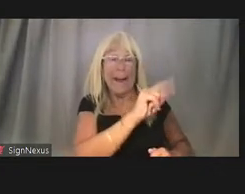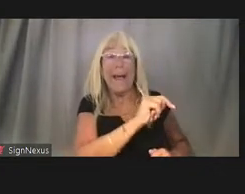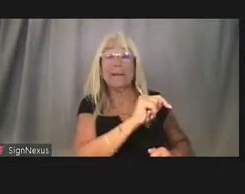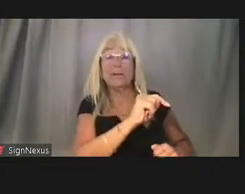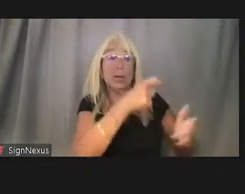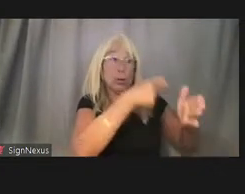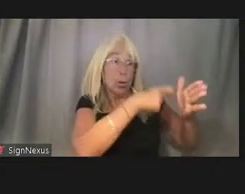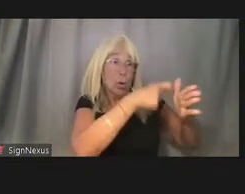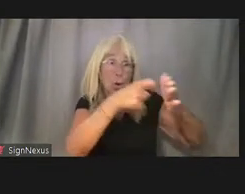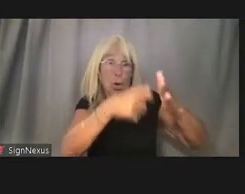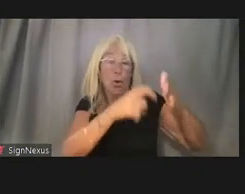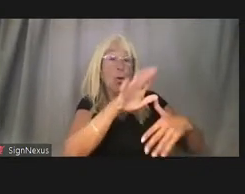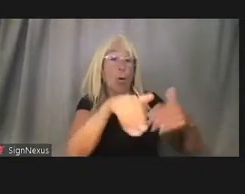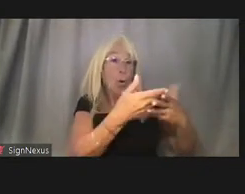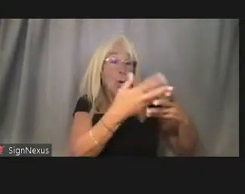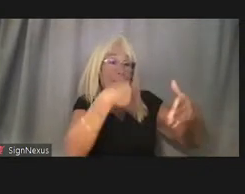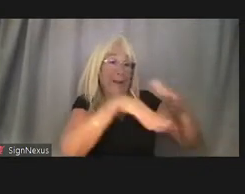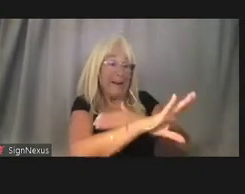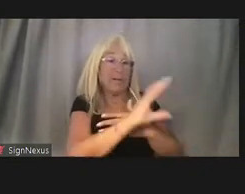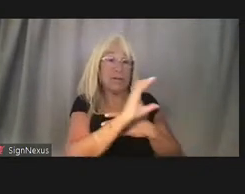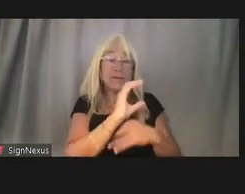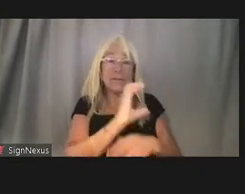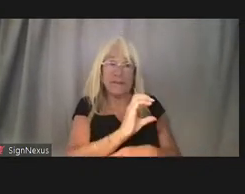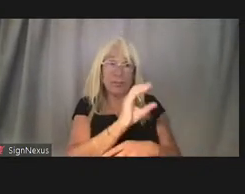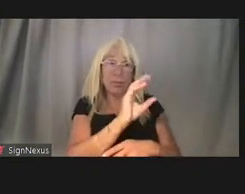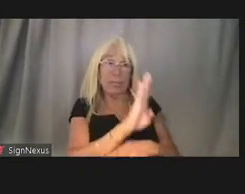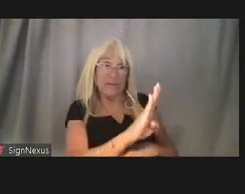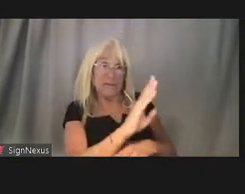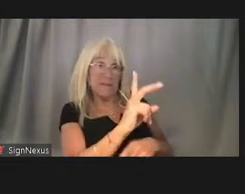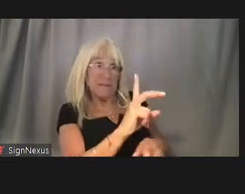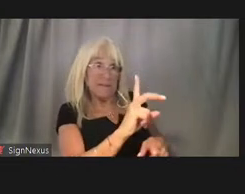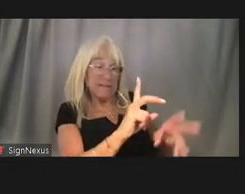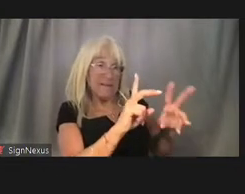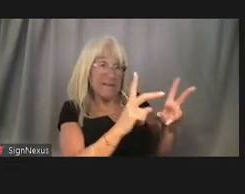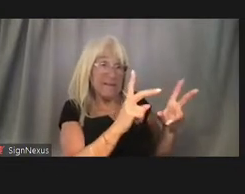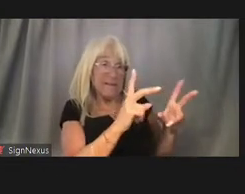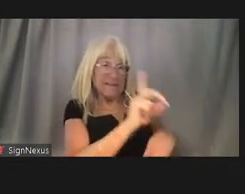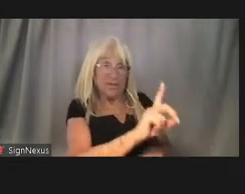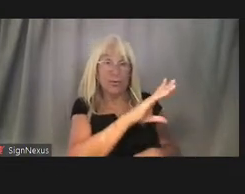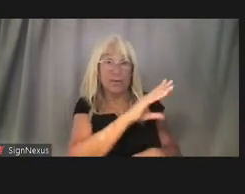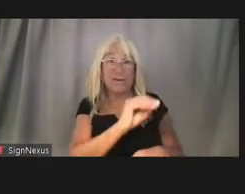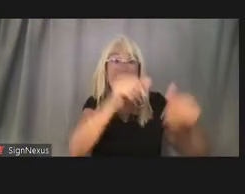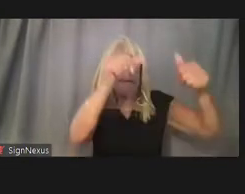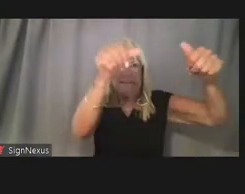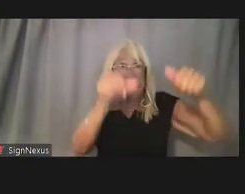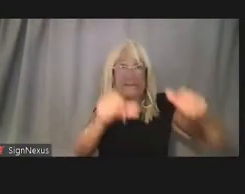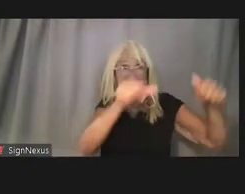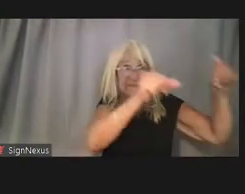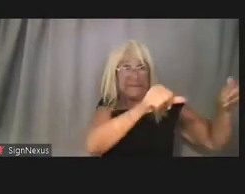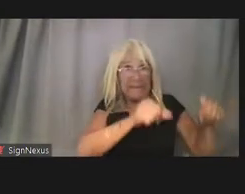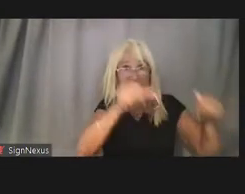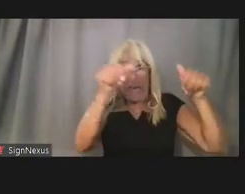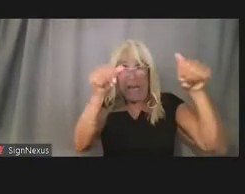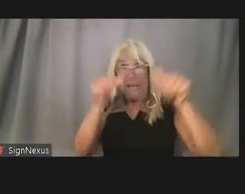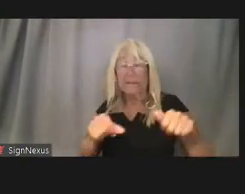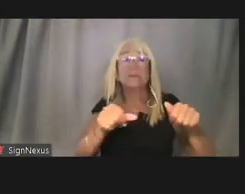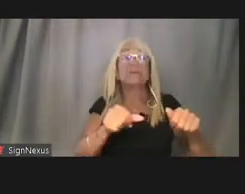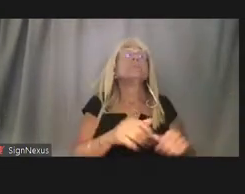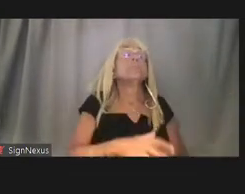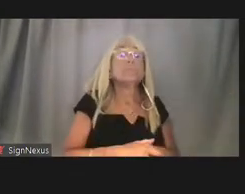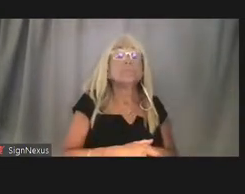business district we installed holding infrastructure and tolling system equipment and signage within and near the Manhattan Central business district